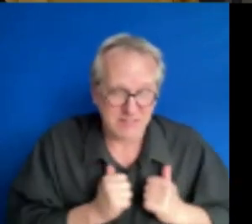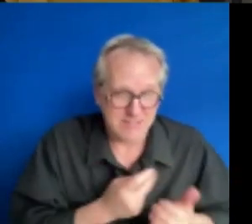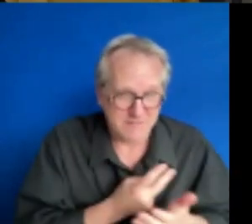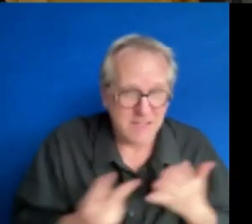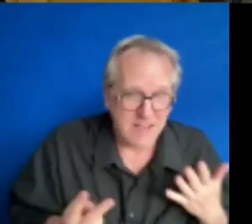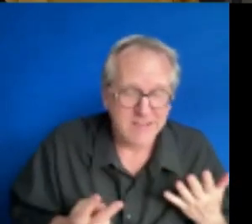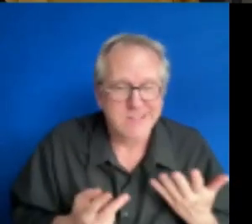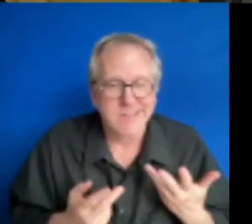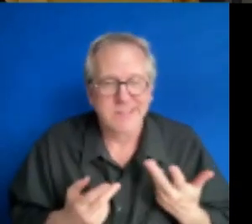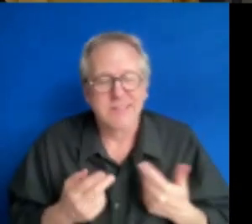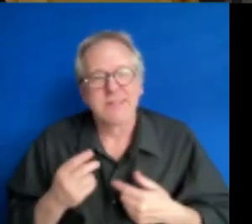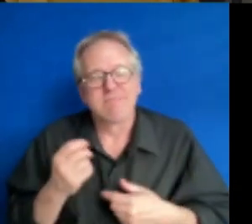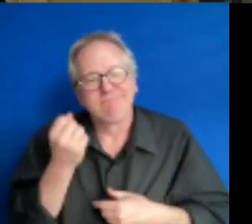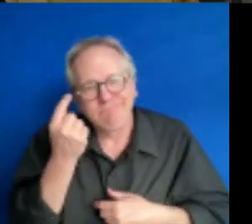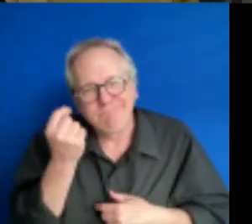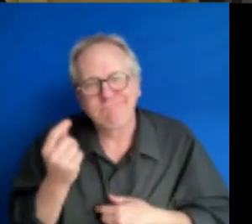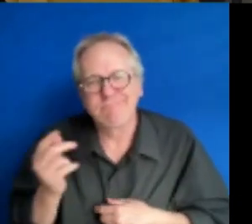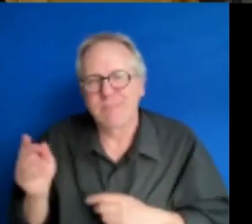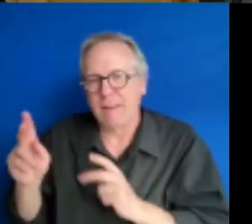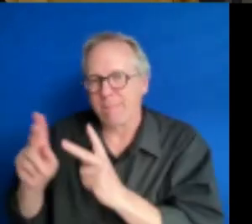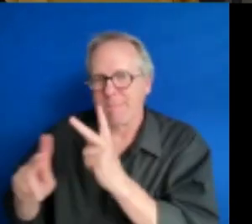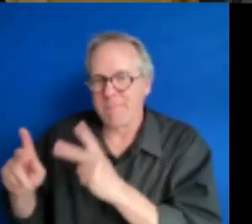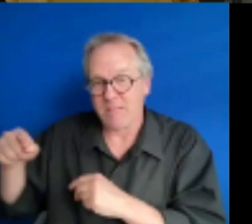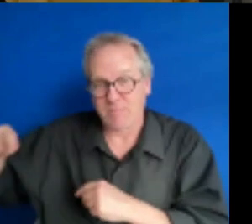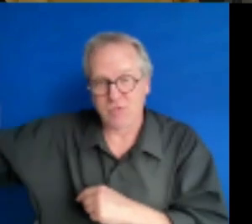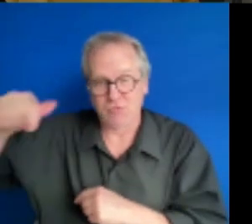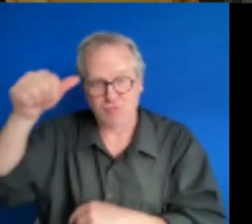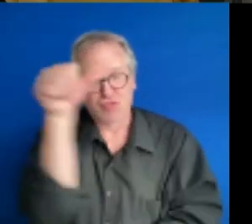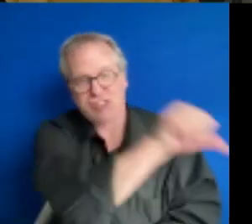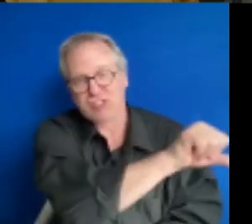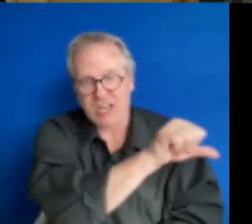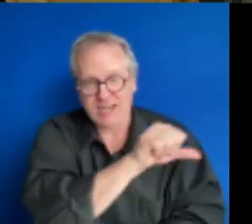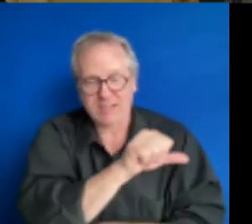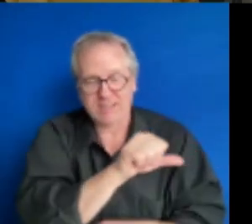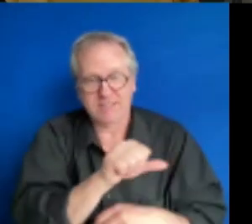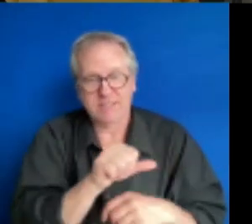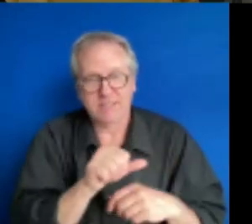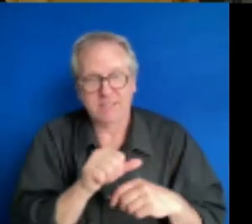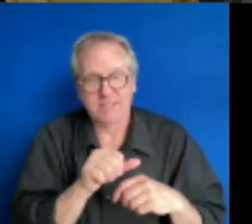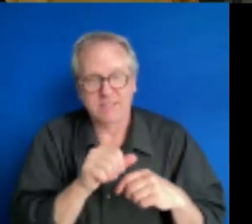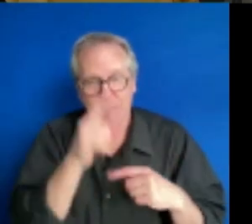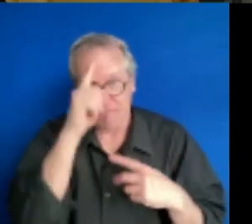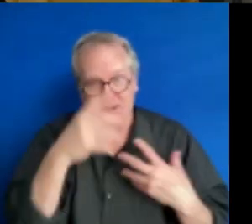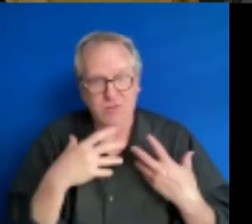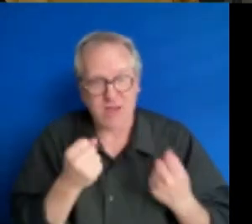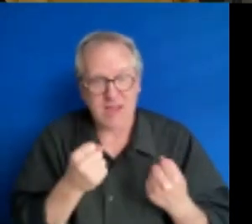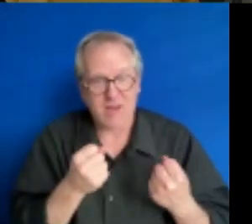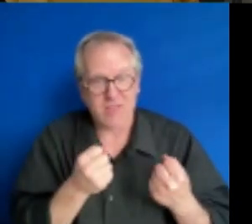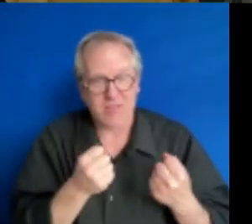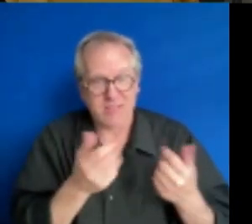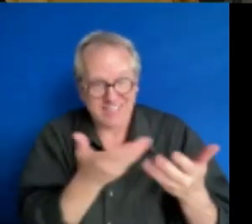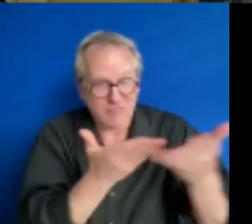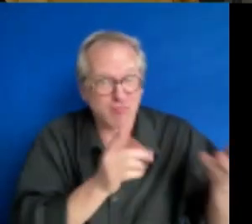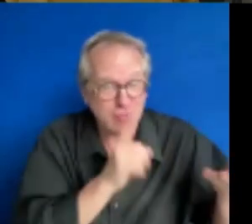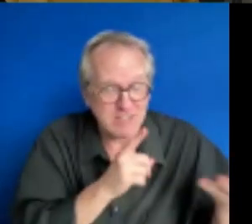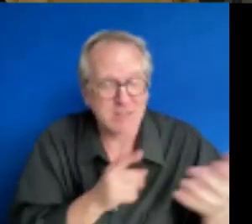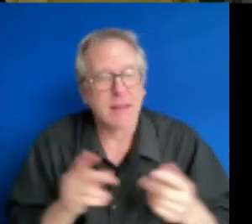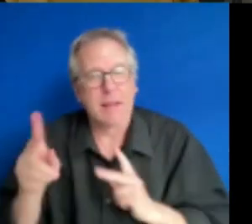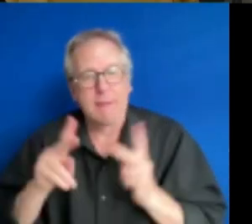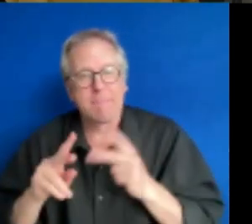that people who reject the idea that mental health struggles exist, and people who